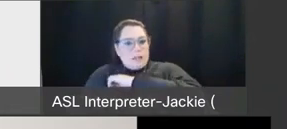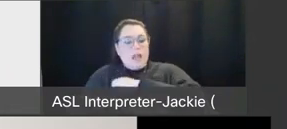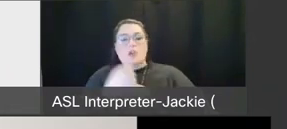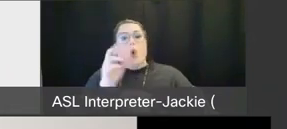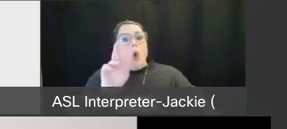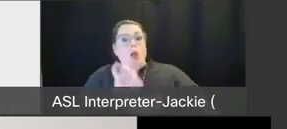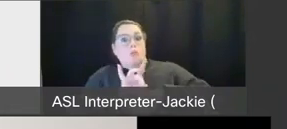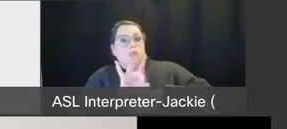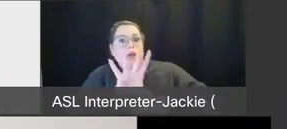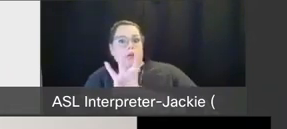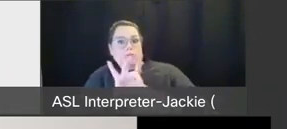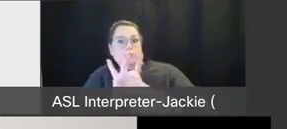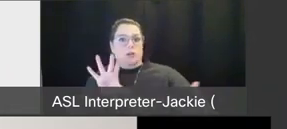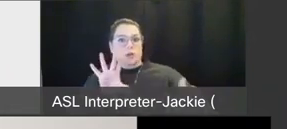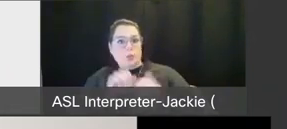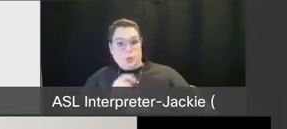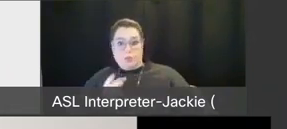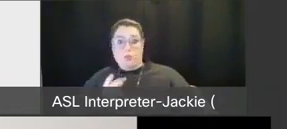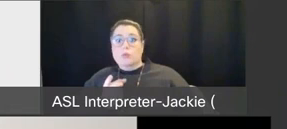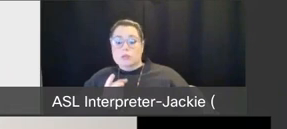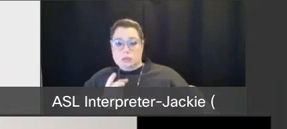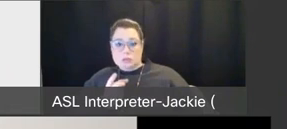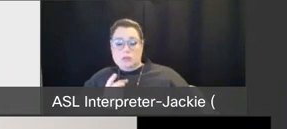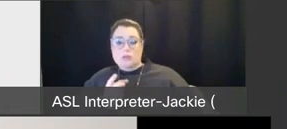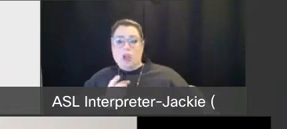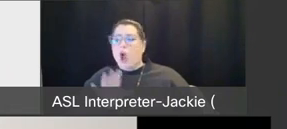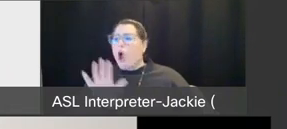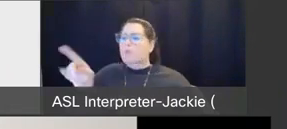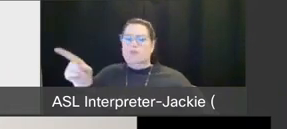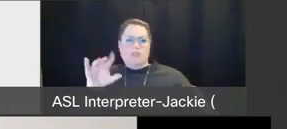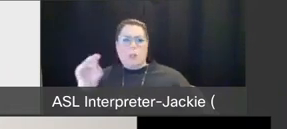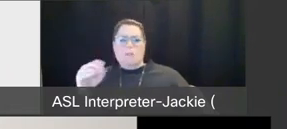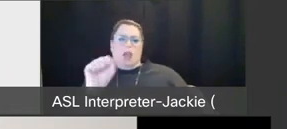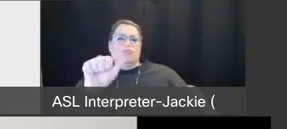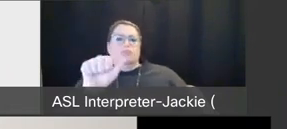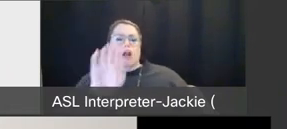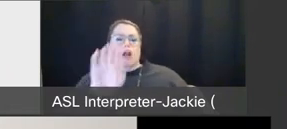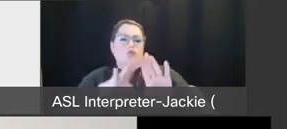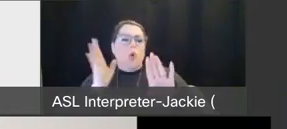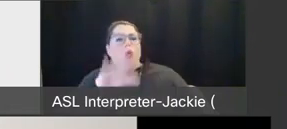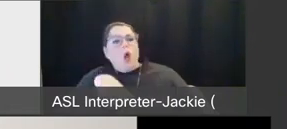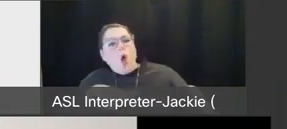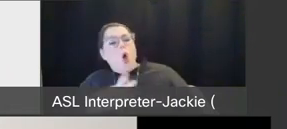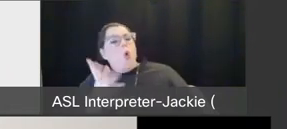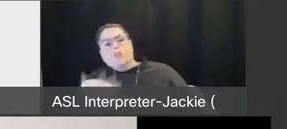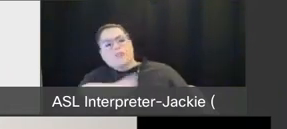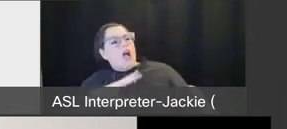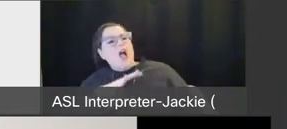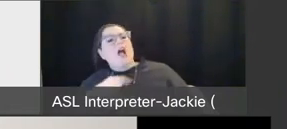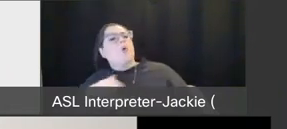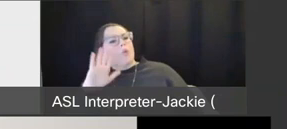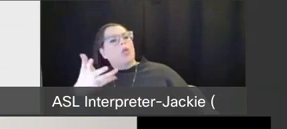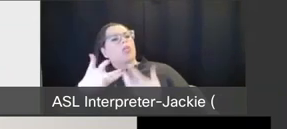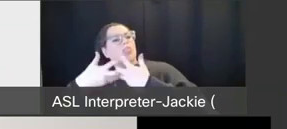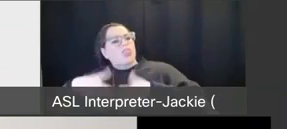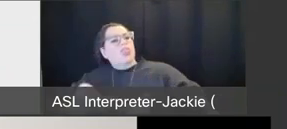company. They will make the claim go through, and then they will you agree to hire them if they can